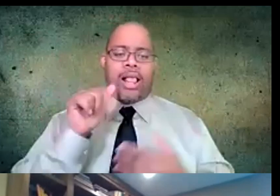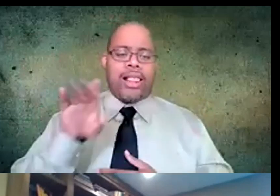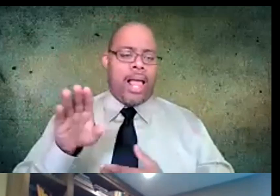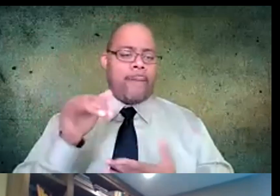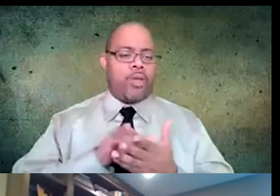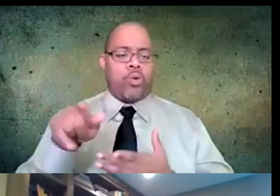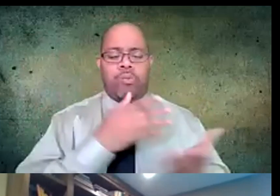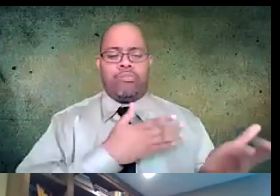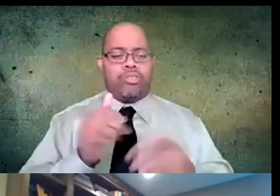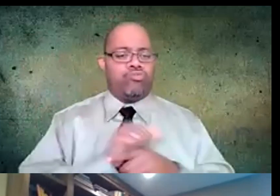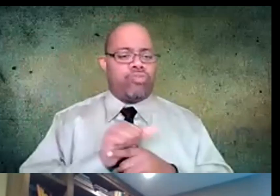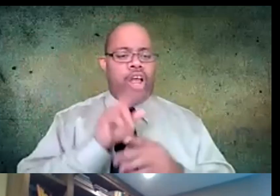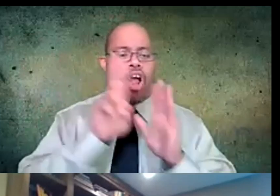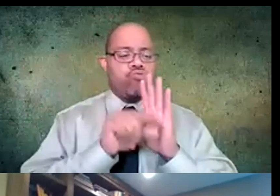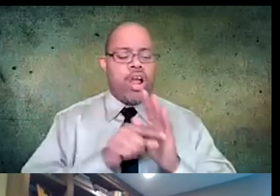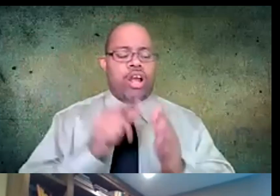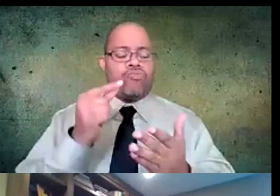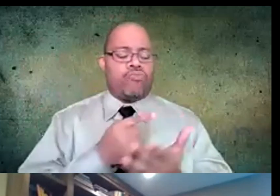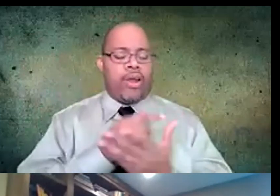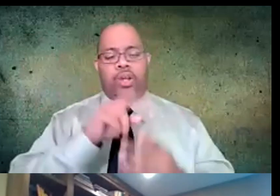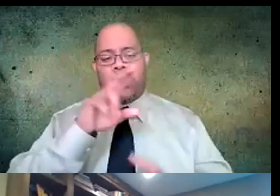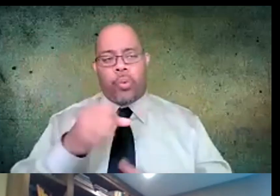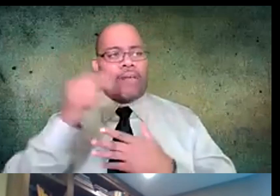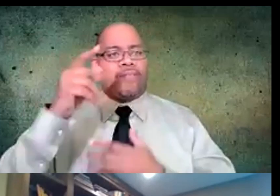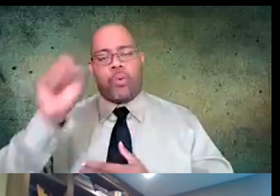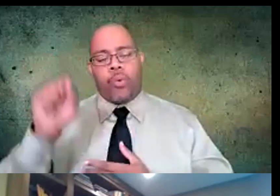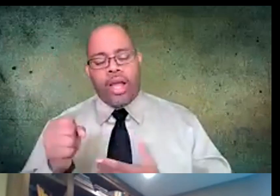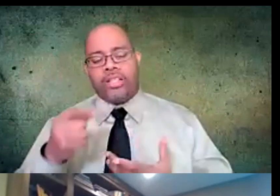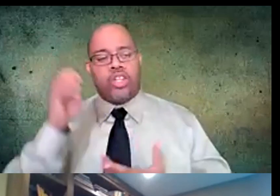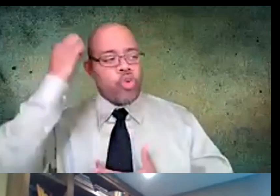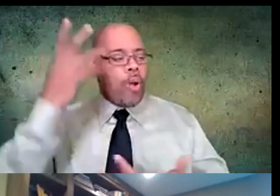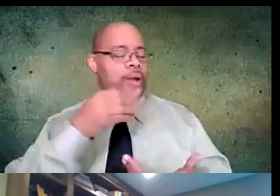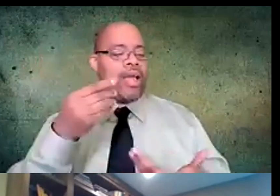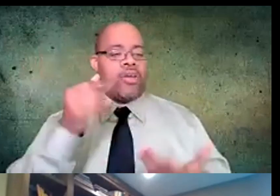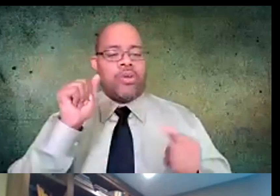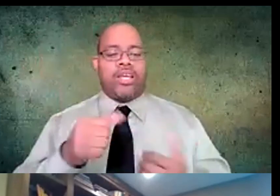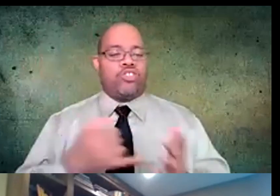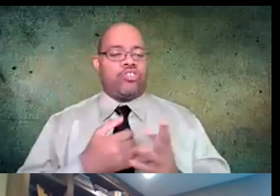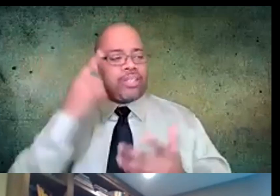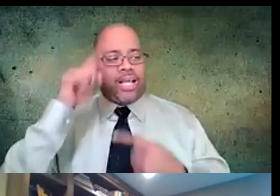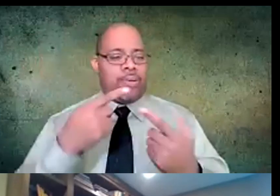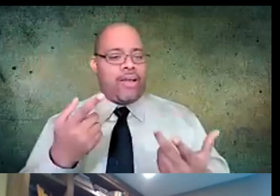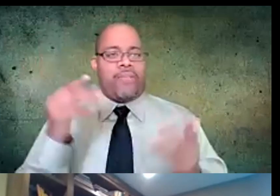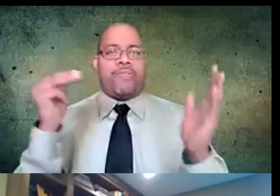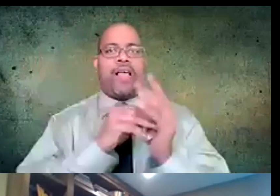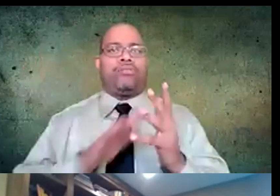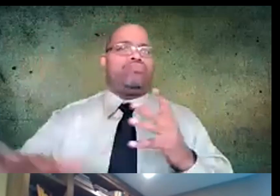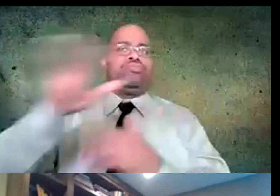bring trained undergraduate, graduate in the US, outside of the US, Europe, and you can just think about thousands of